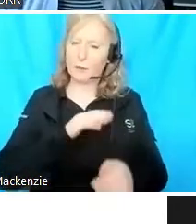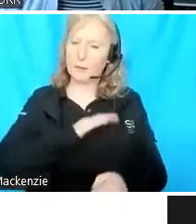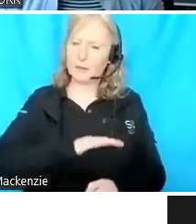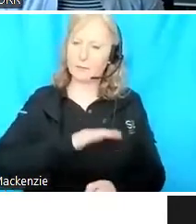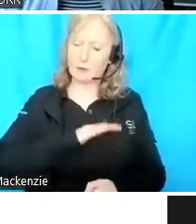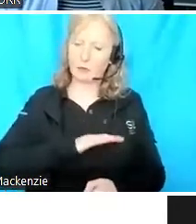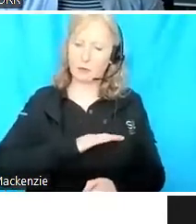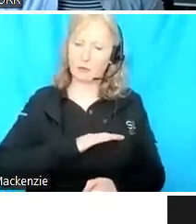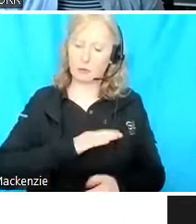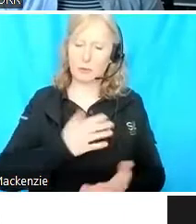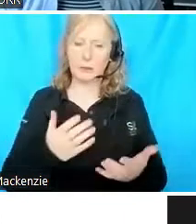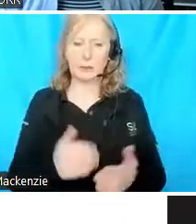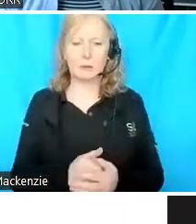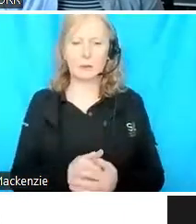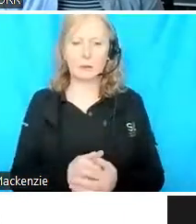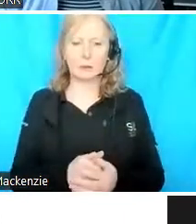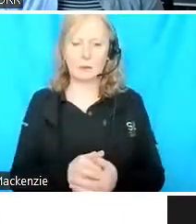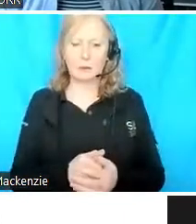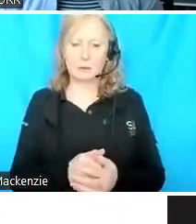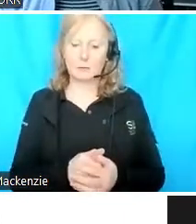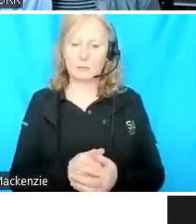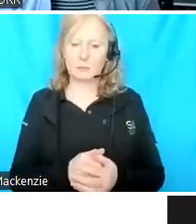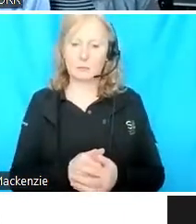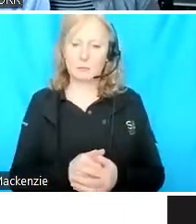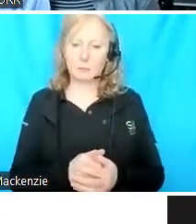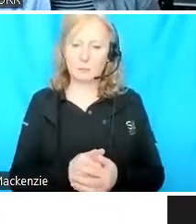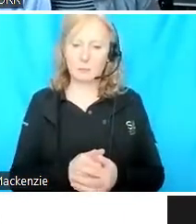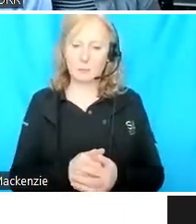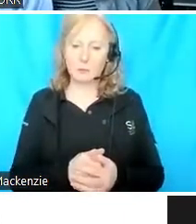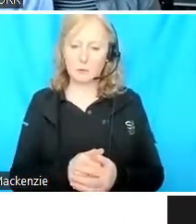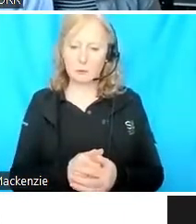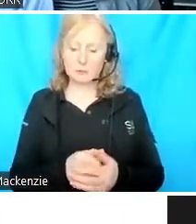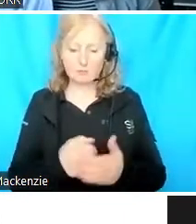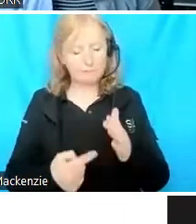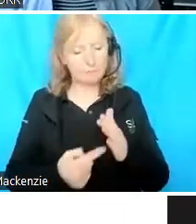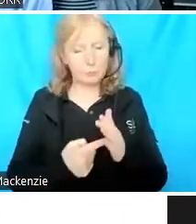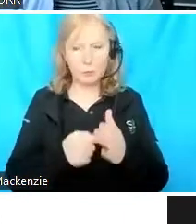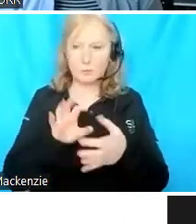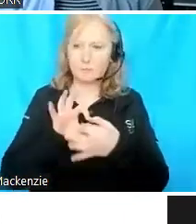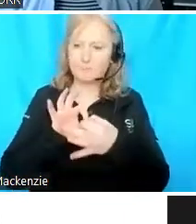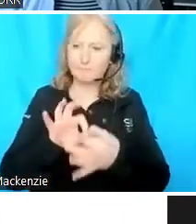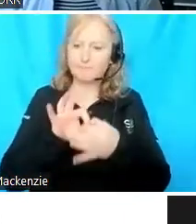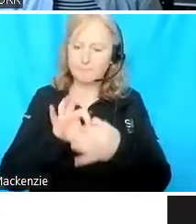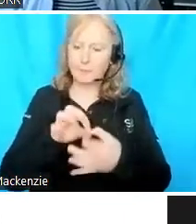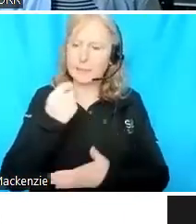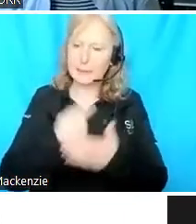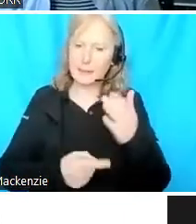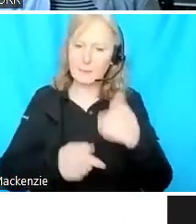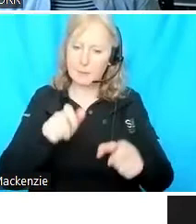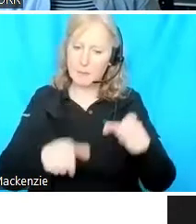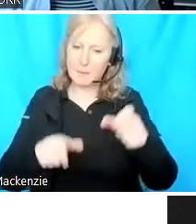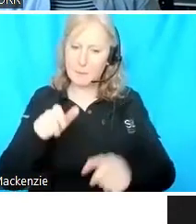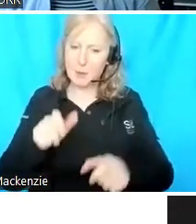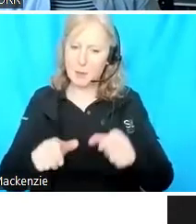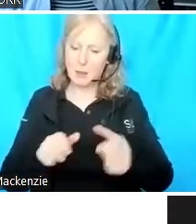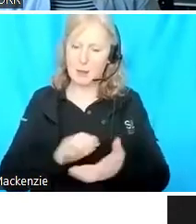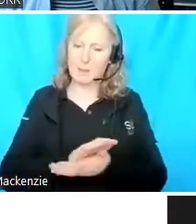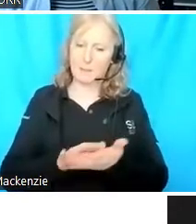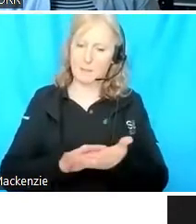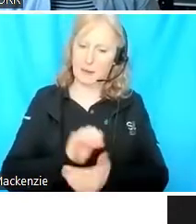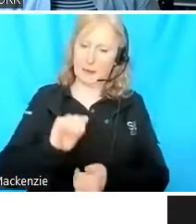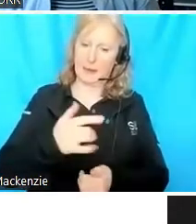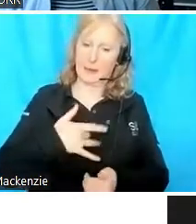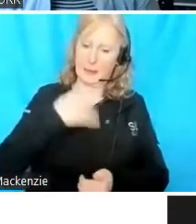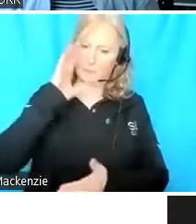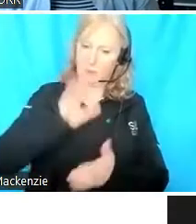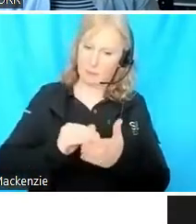in particular the importance of engaging with disabled people and learning from lived